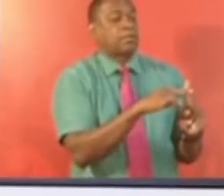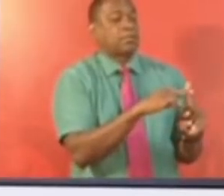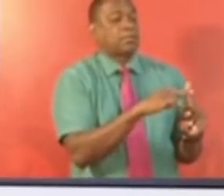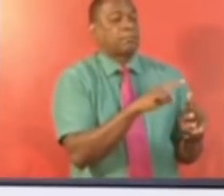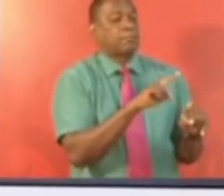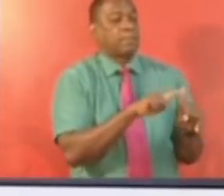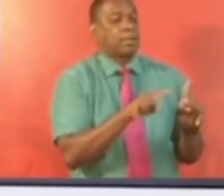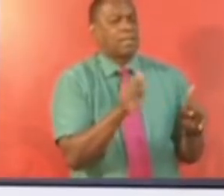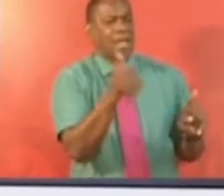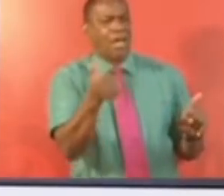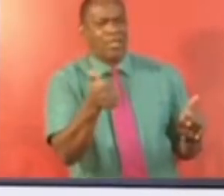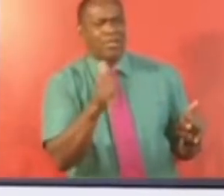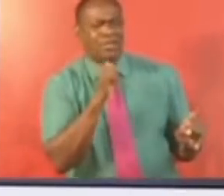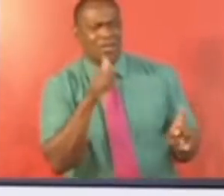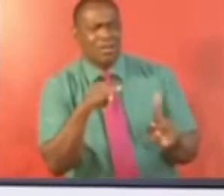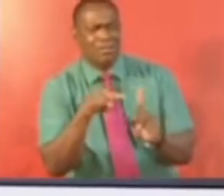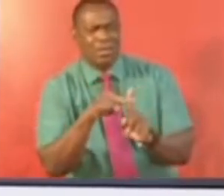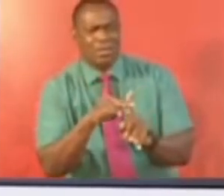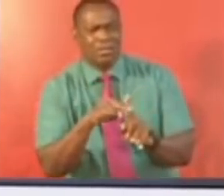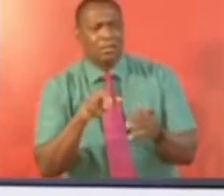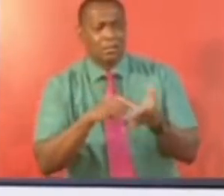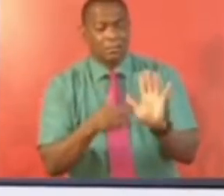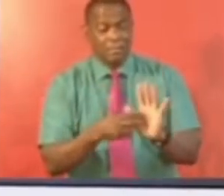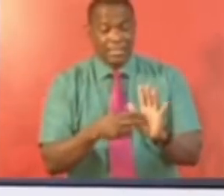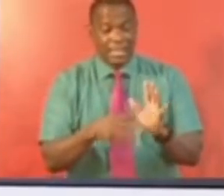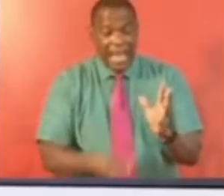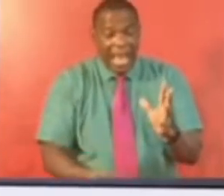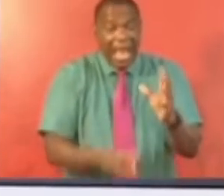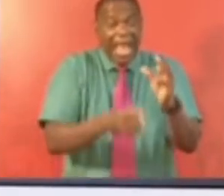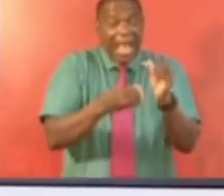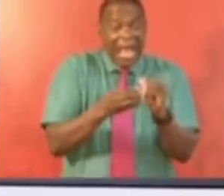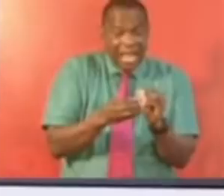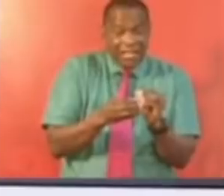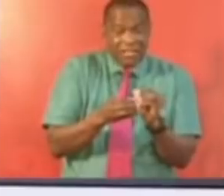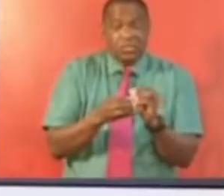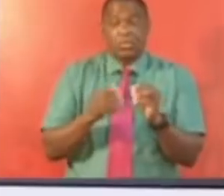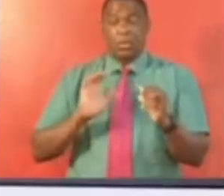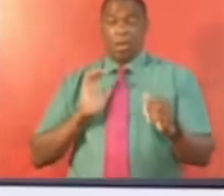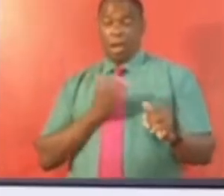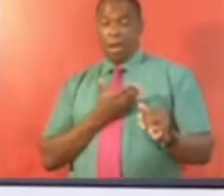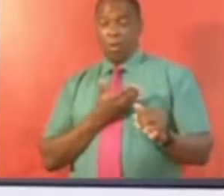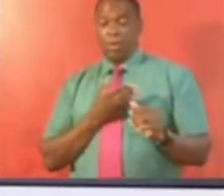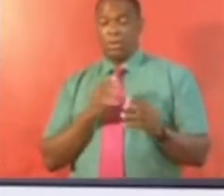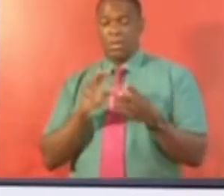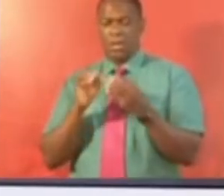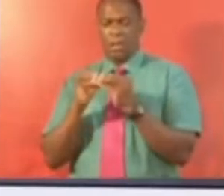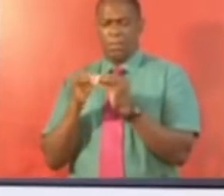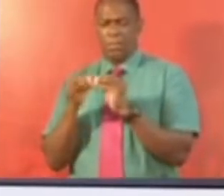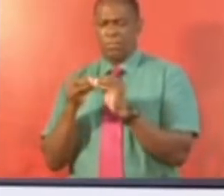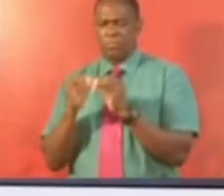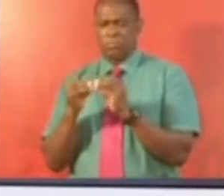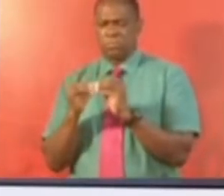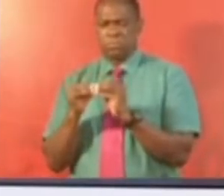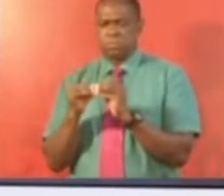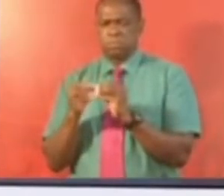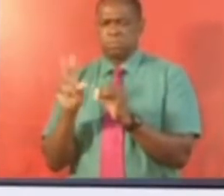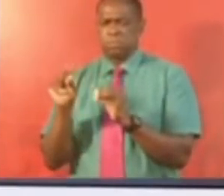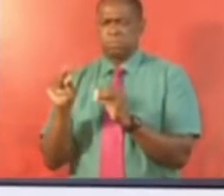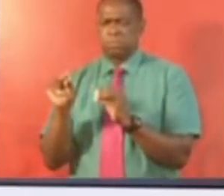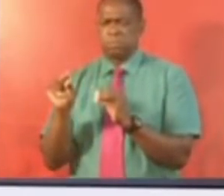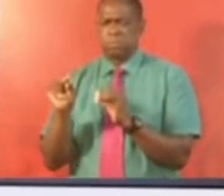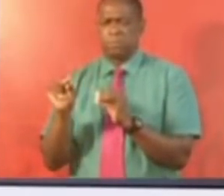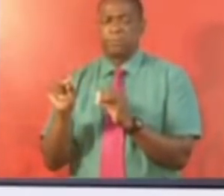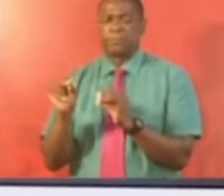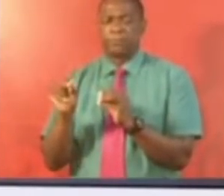figure. They will be primary contacts of the positive case, so they won't be added. In terms of our swabbing policy,